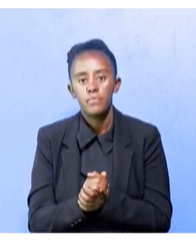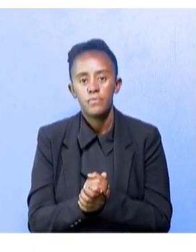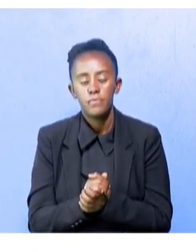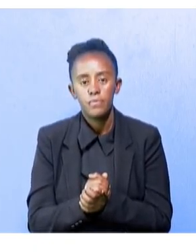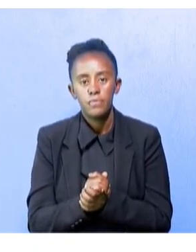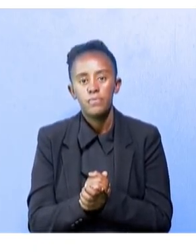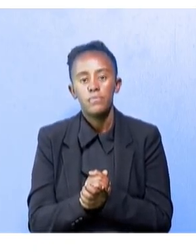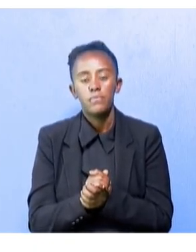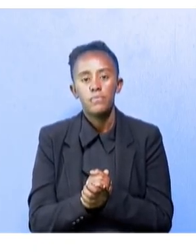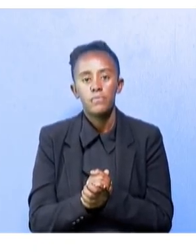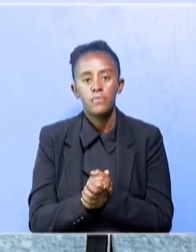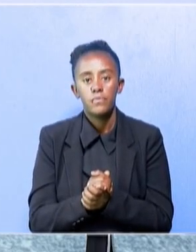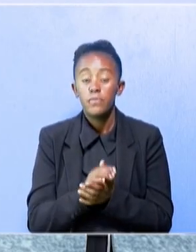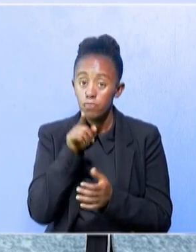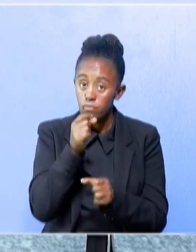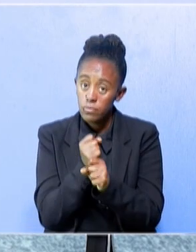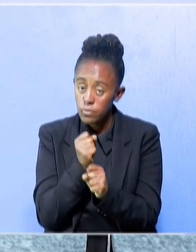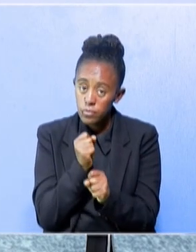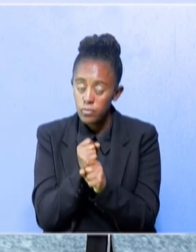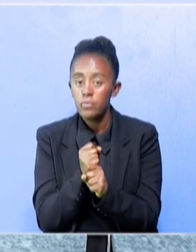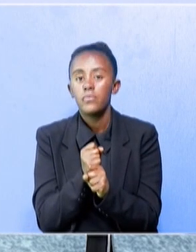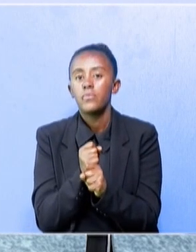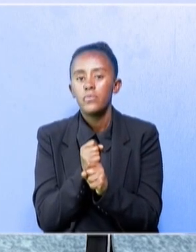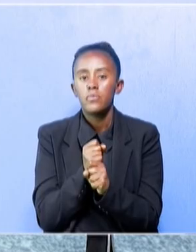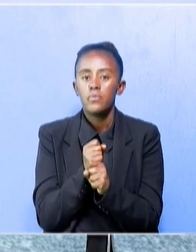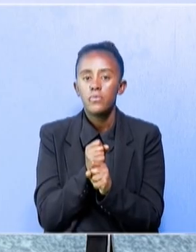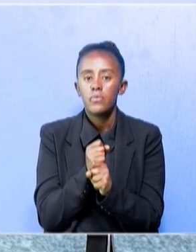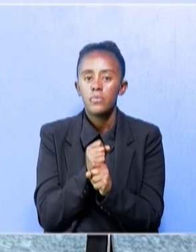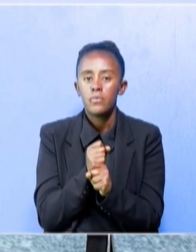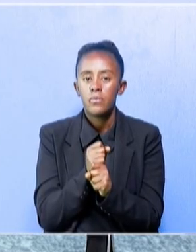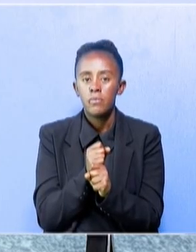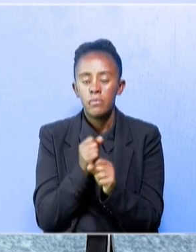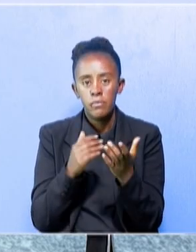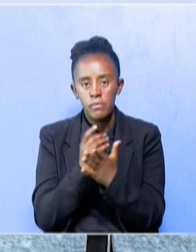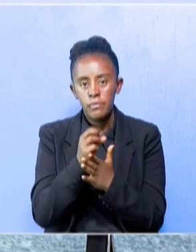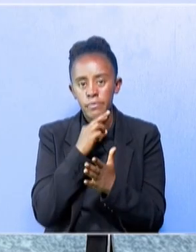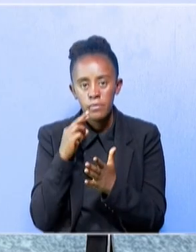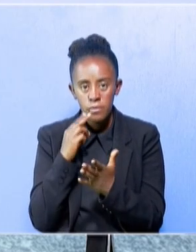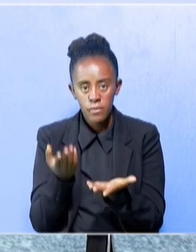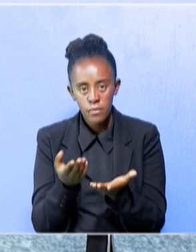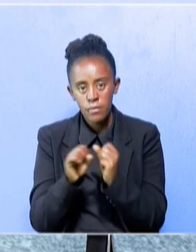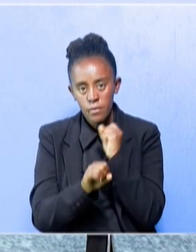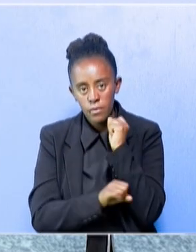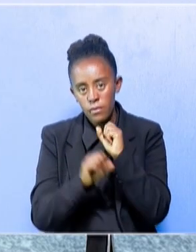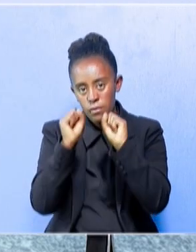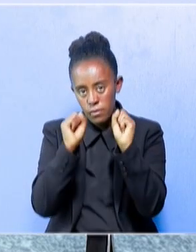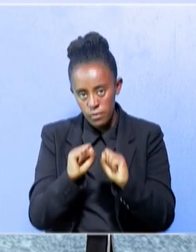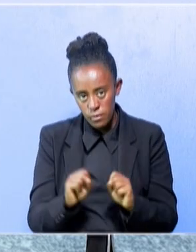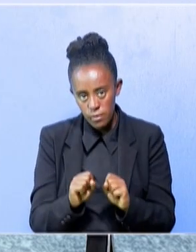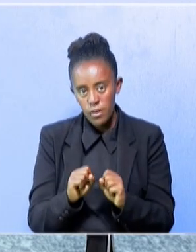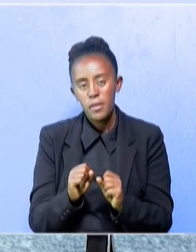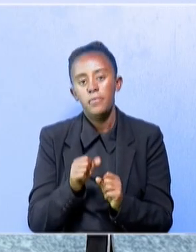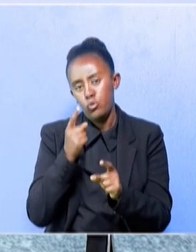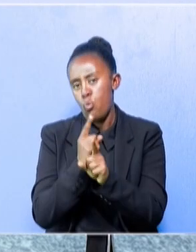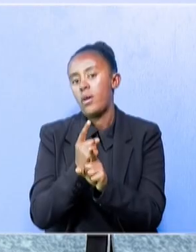ing. If you are doing or making, yeah, some verbs based on the structure, you are quite